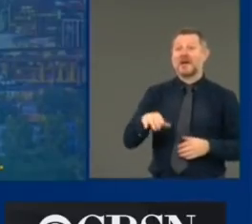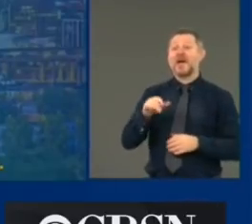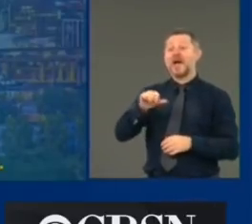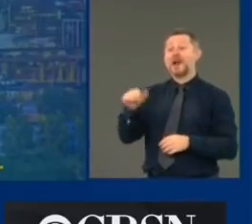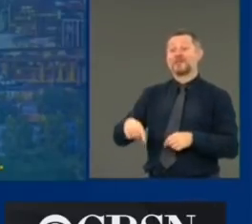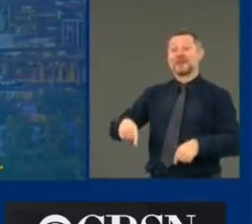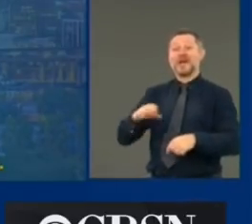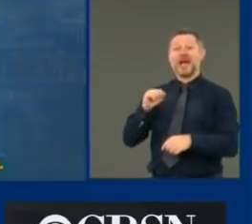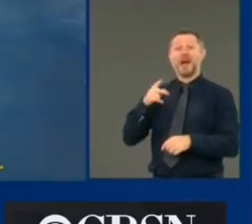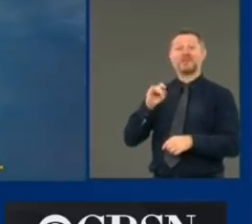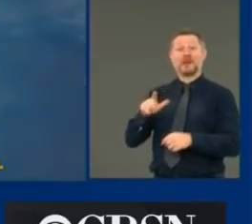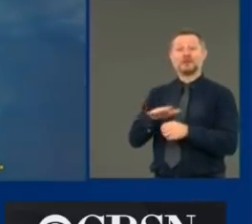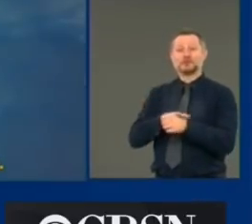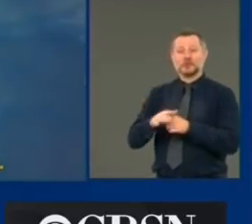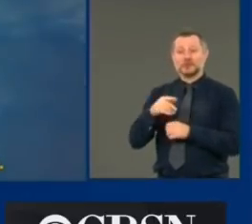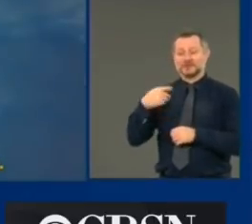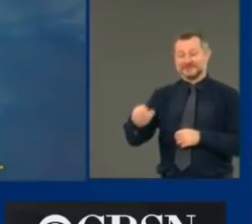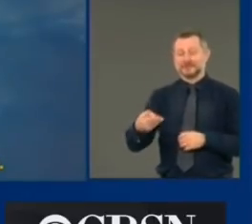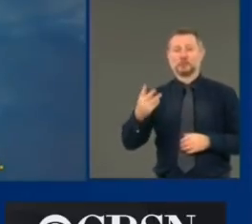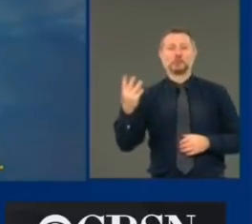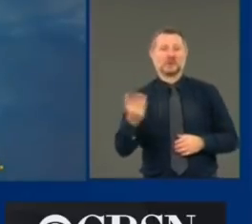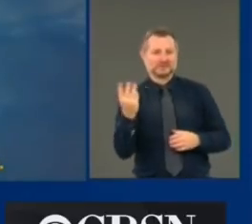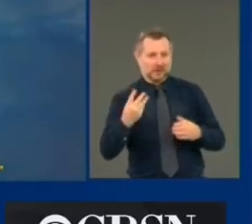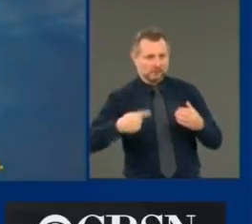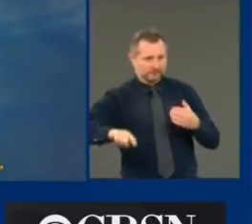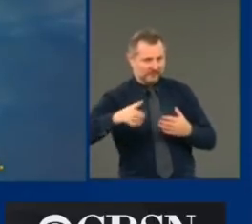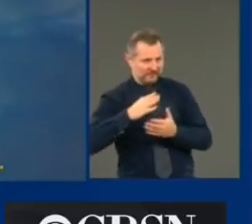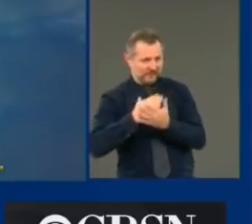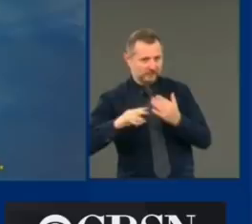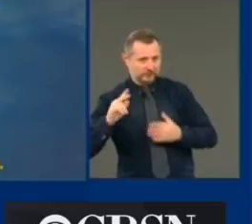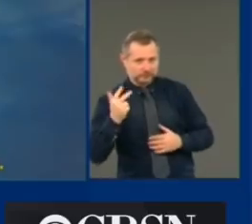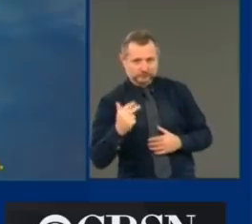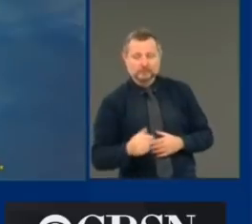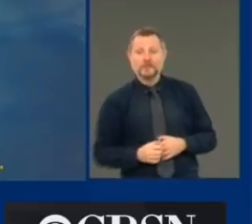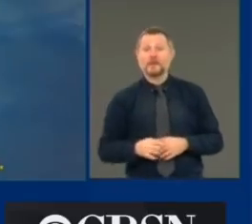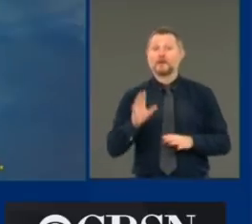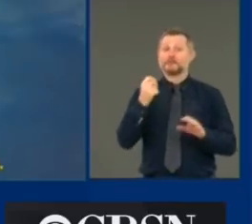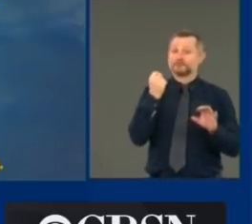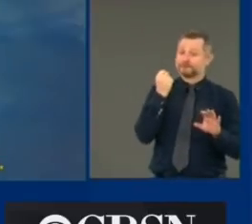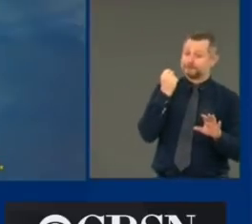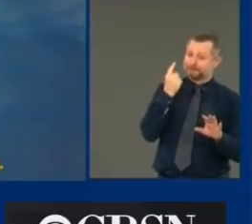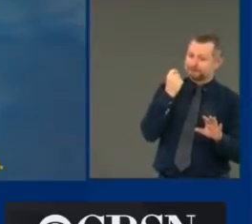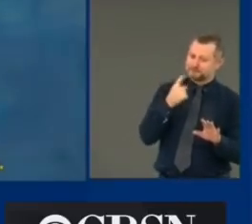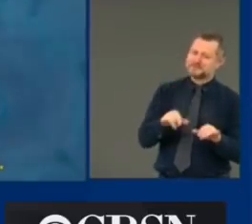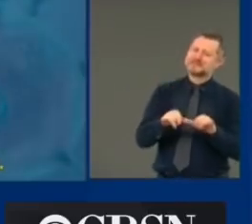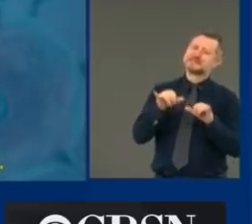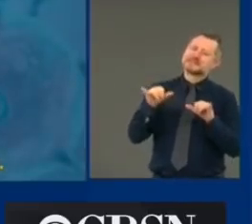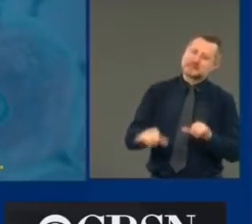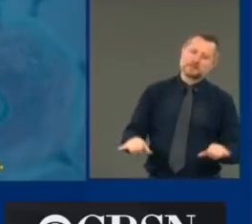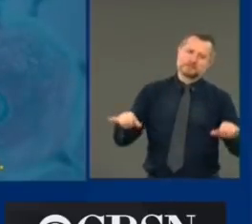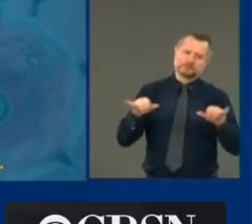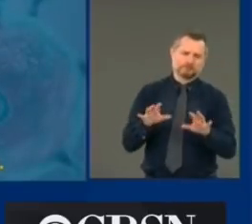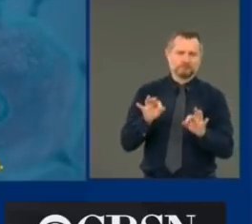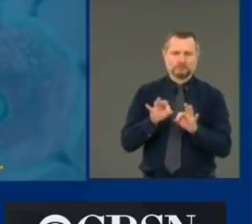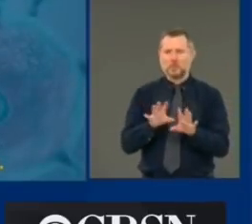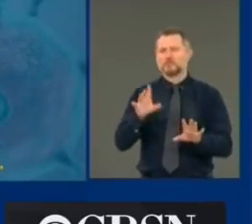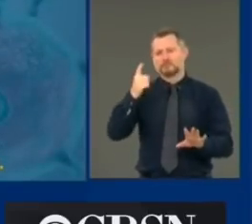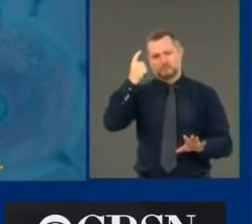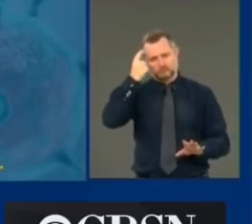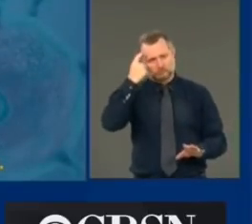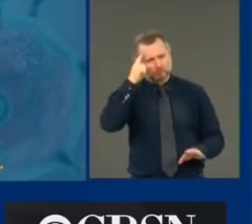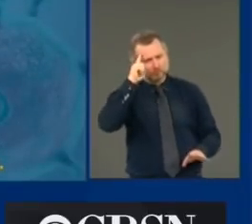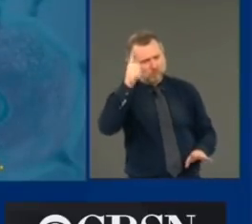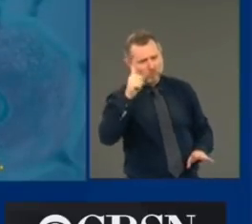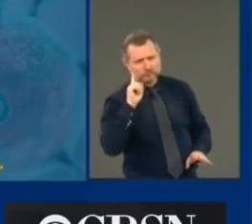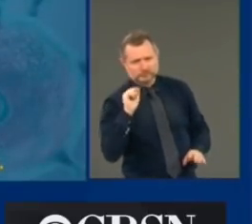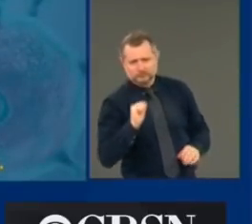move to phase 3 on Wednesday. But as usual, we have to stay smart,